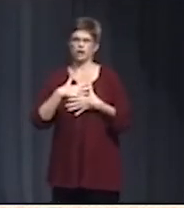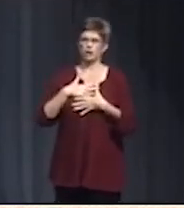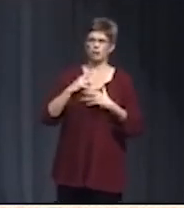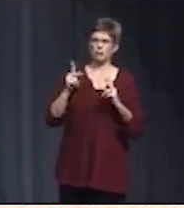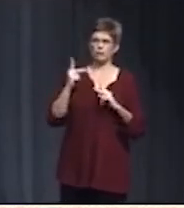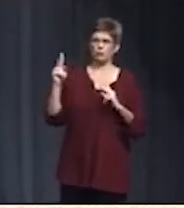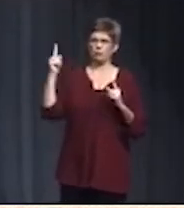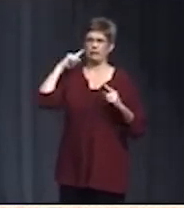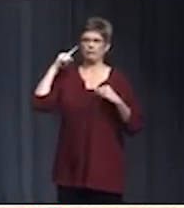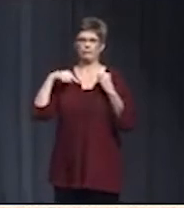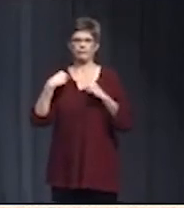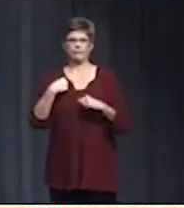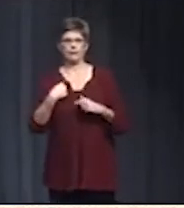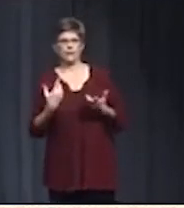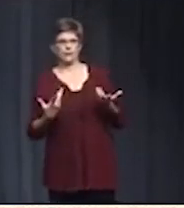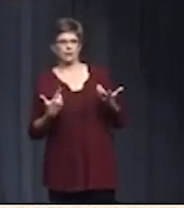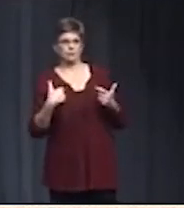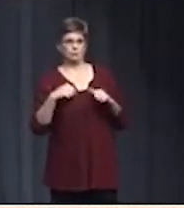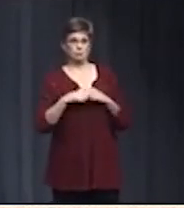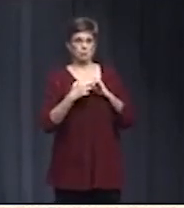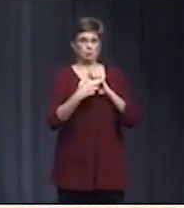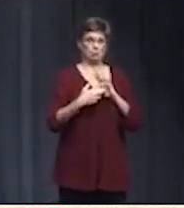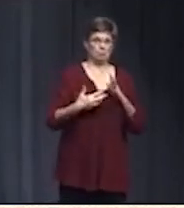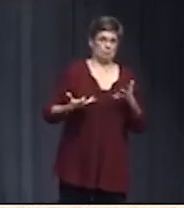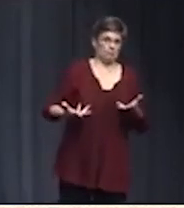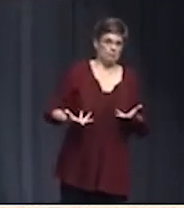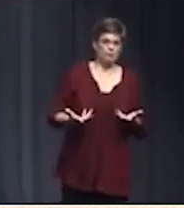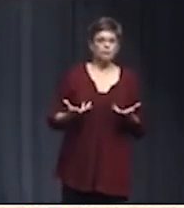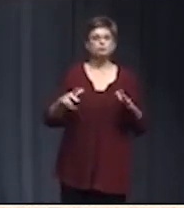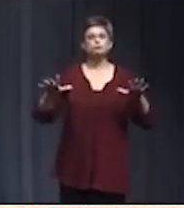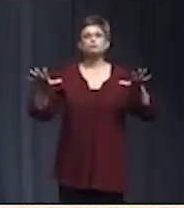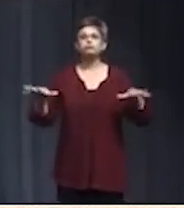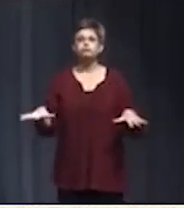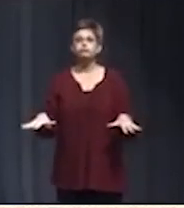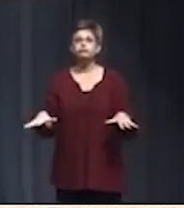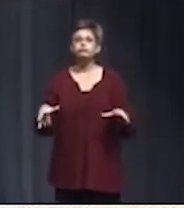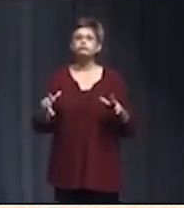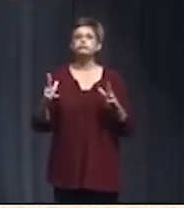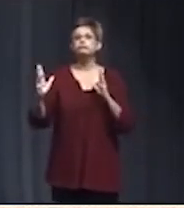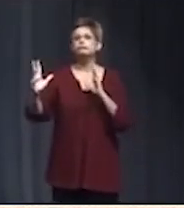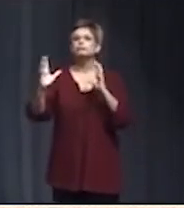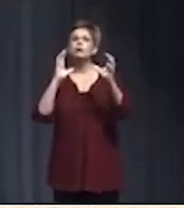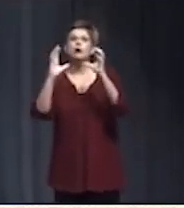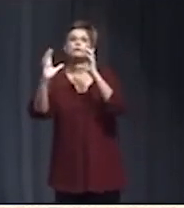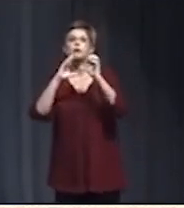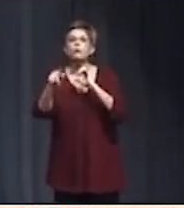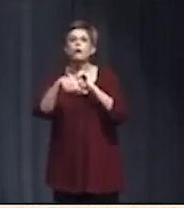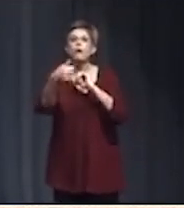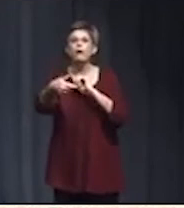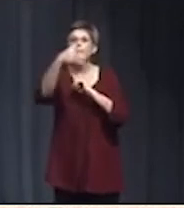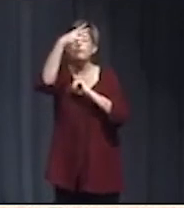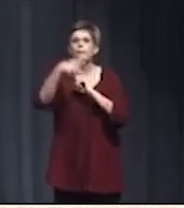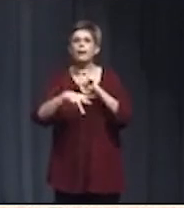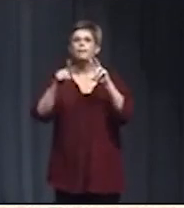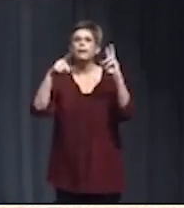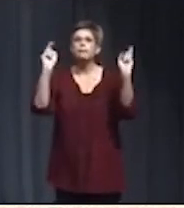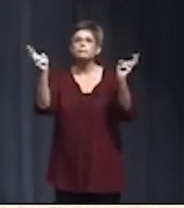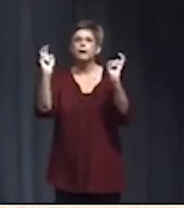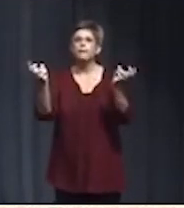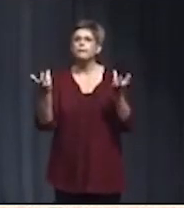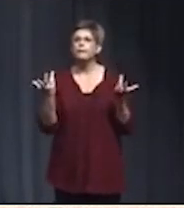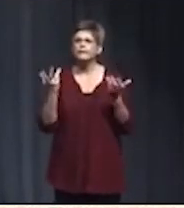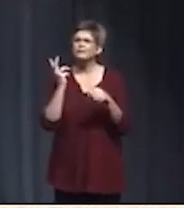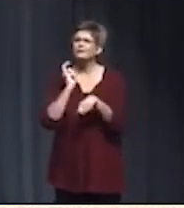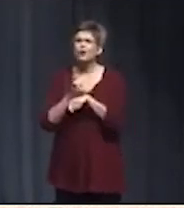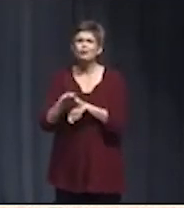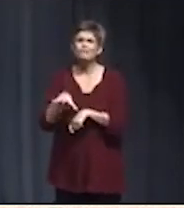may think. To be able to just completely relax and have a conversation with another man on this topic, it's very hard to find, and it's